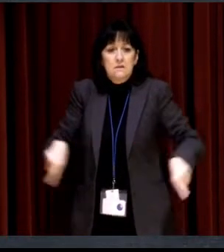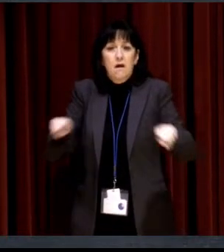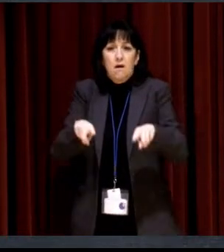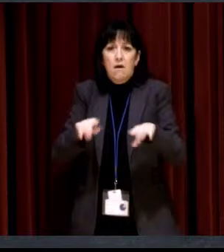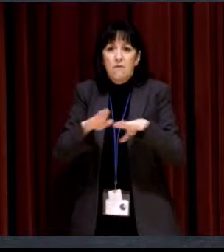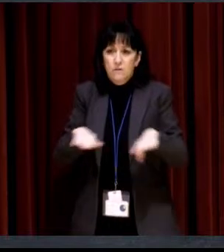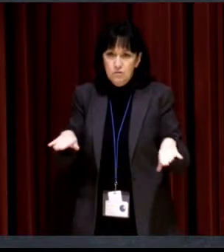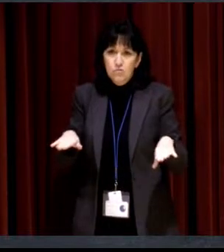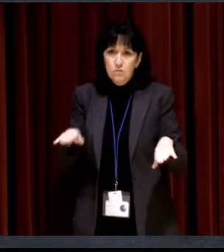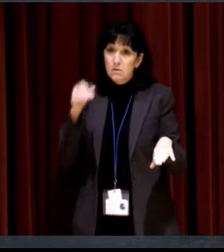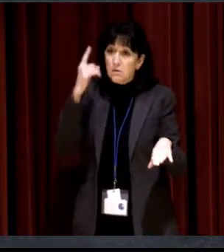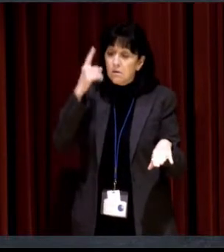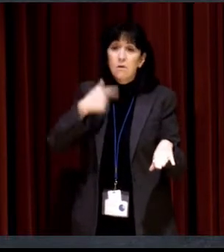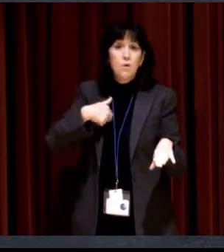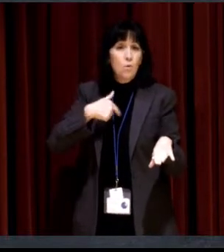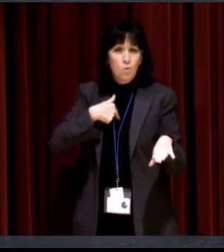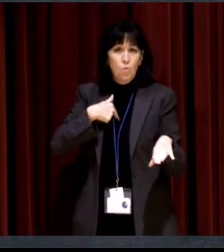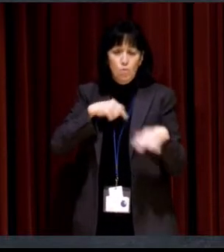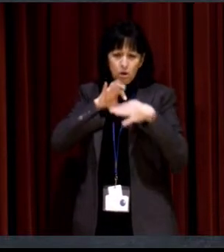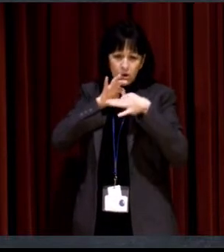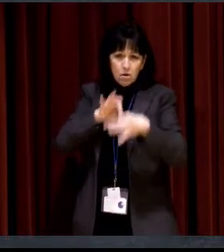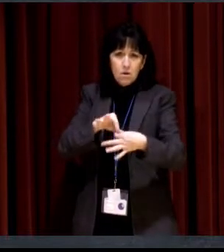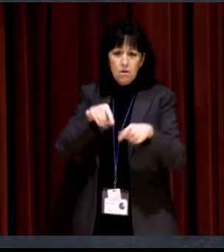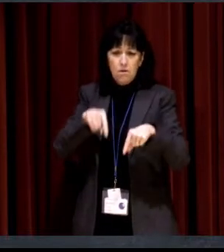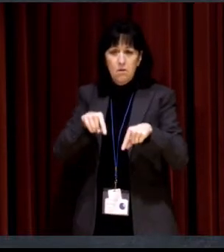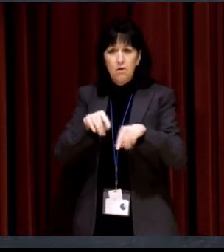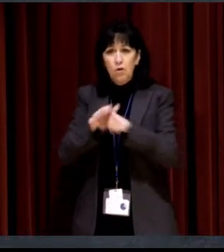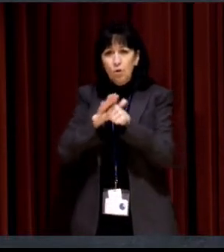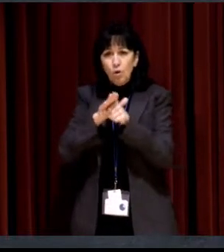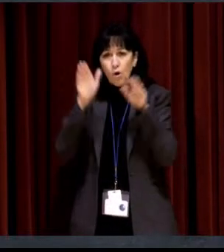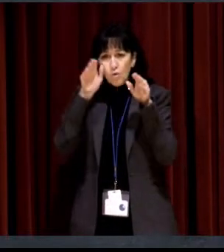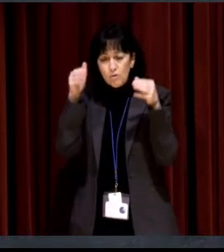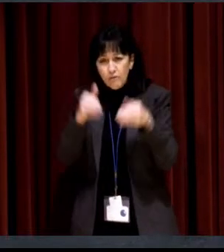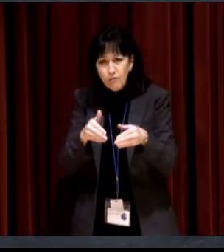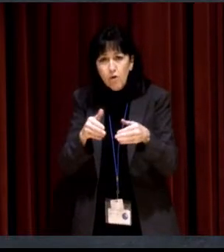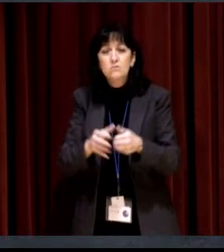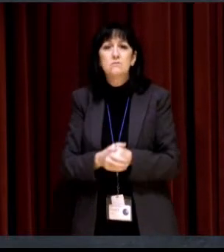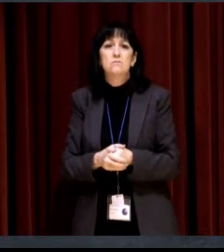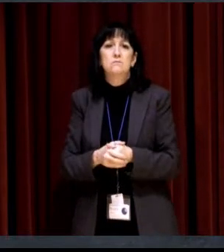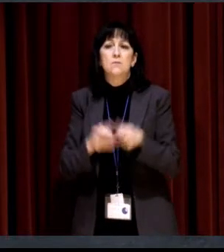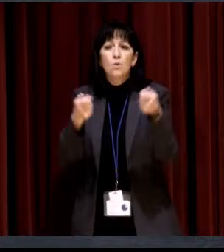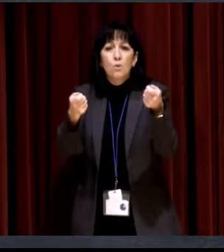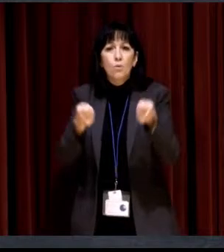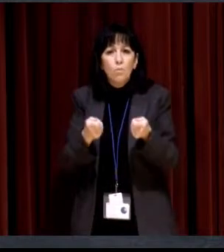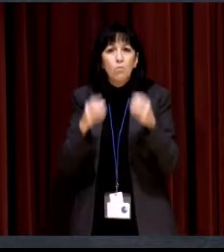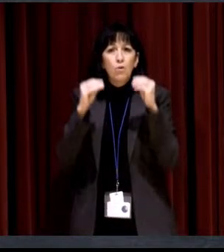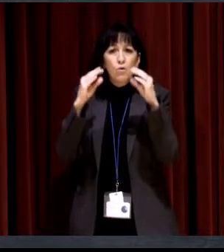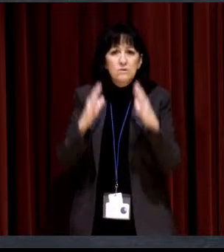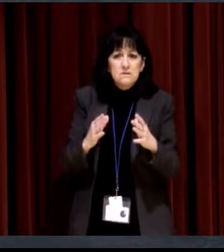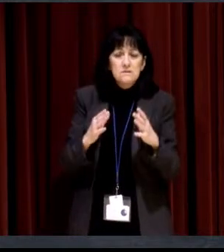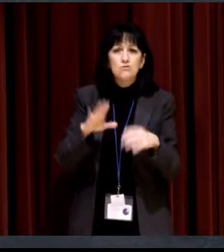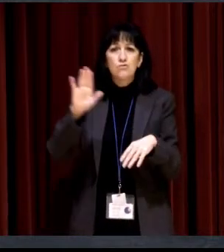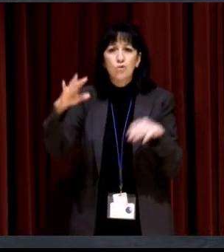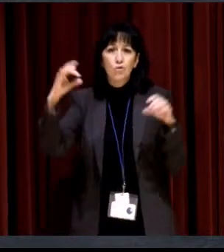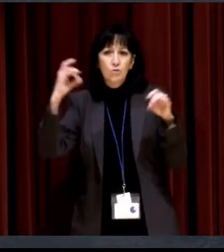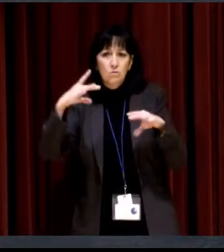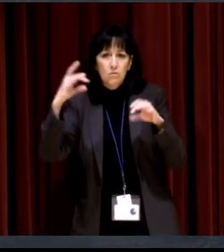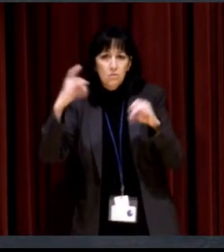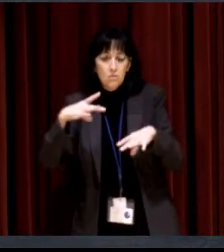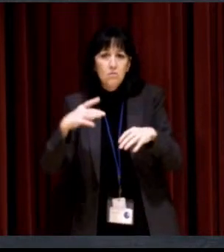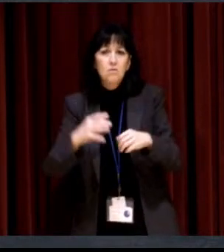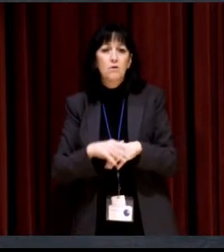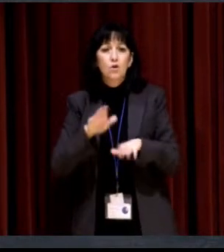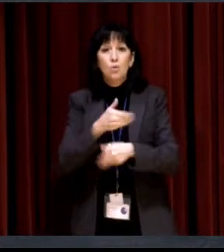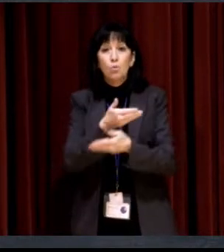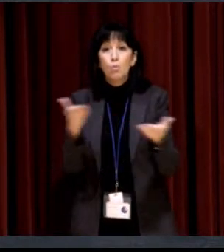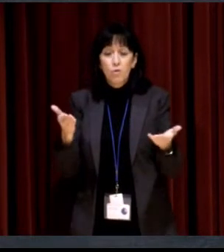locally focused, engages and empowers teachers, provides extra resources, and again, that collaboration